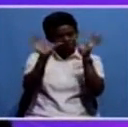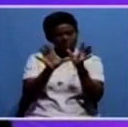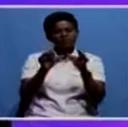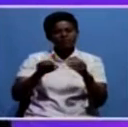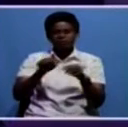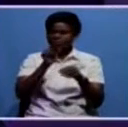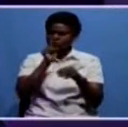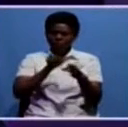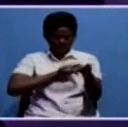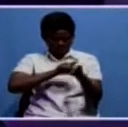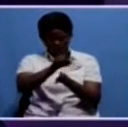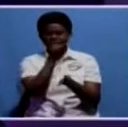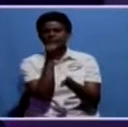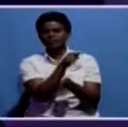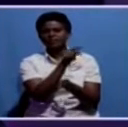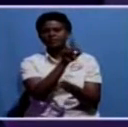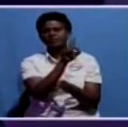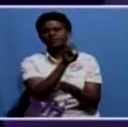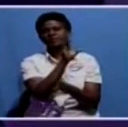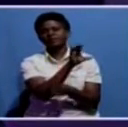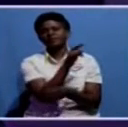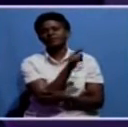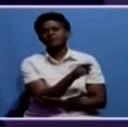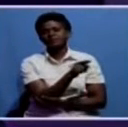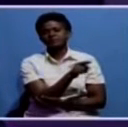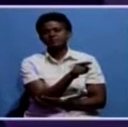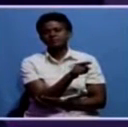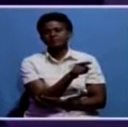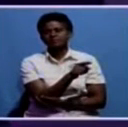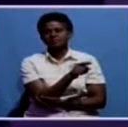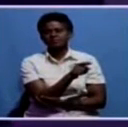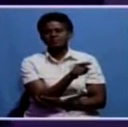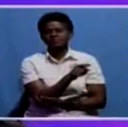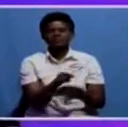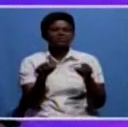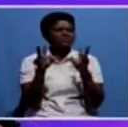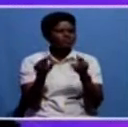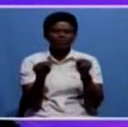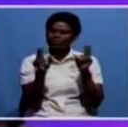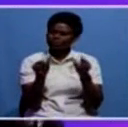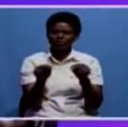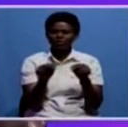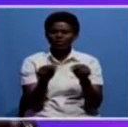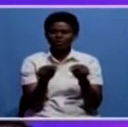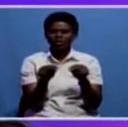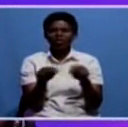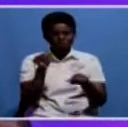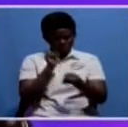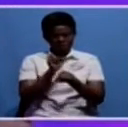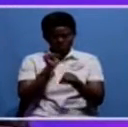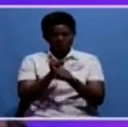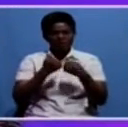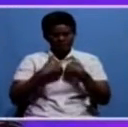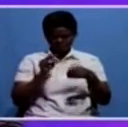to be professionals. They would probably be feeling beaten to the game by FIC. No, they're not beaten to the game. They do the work and they